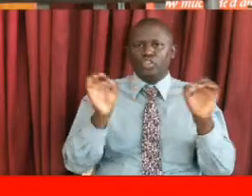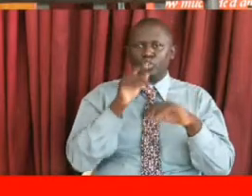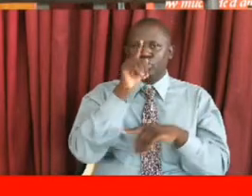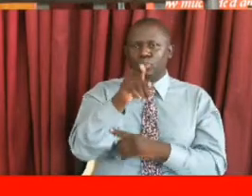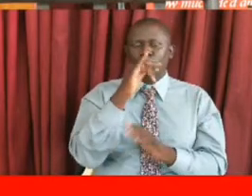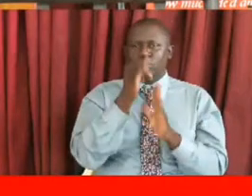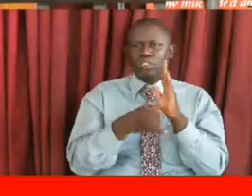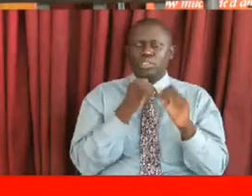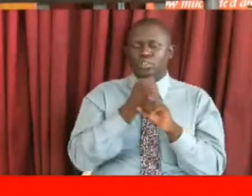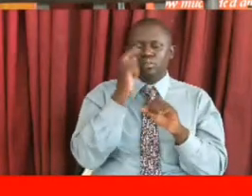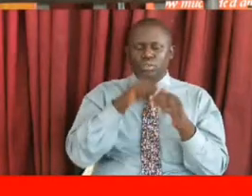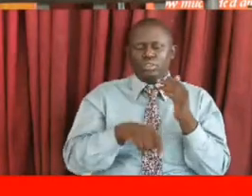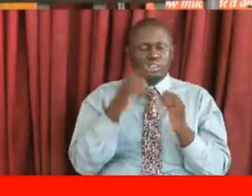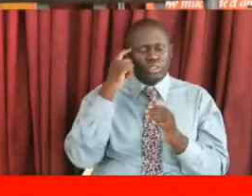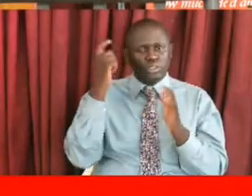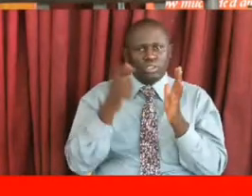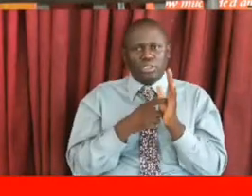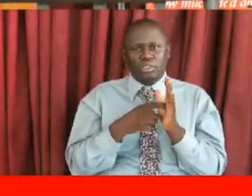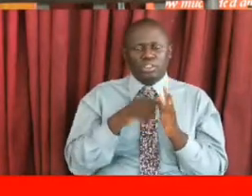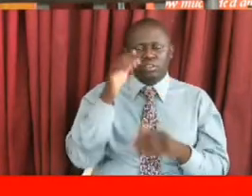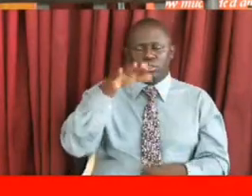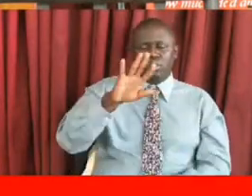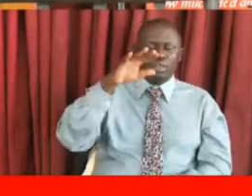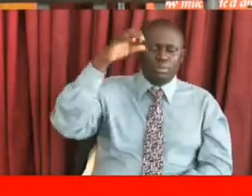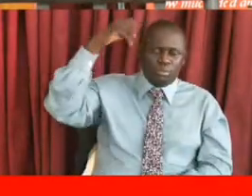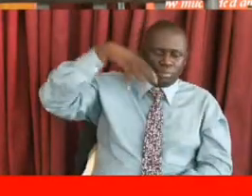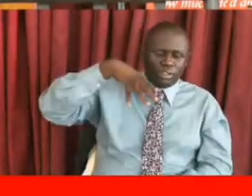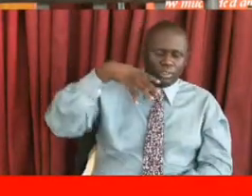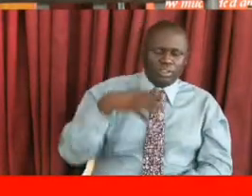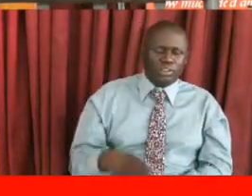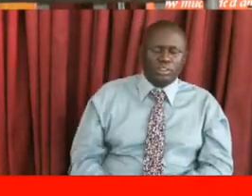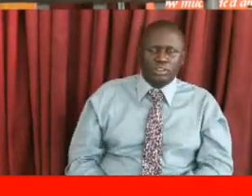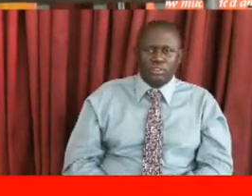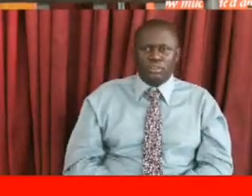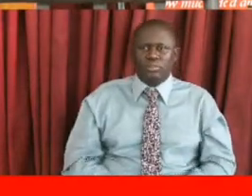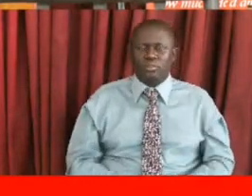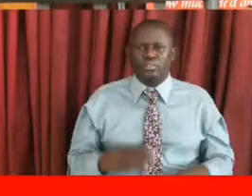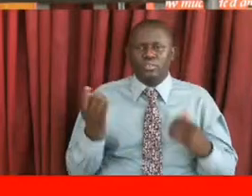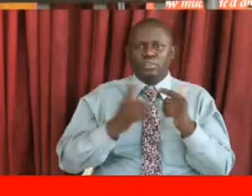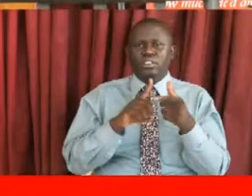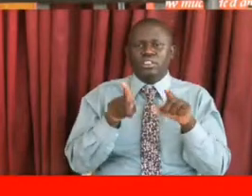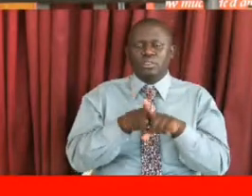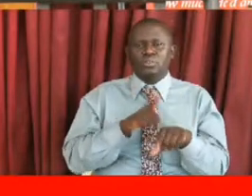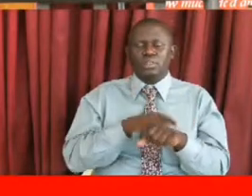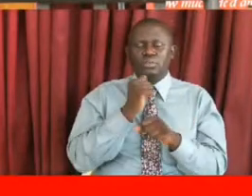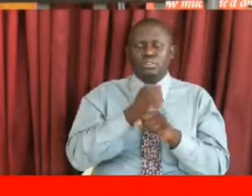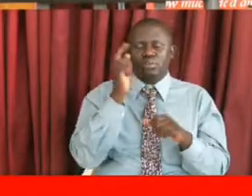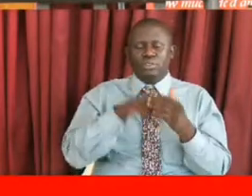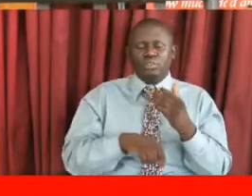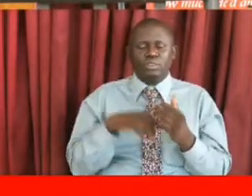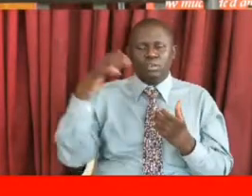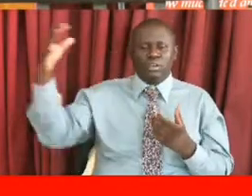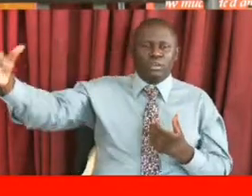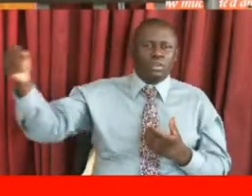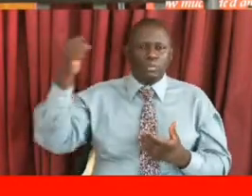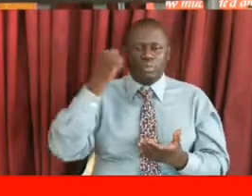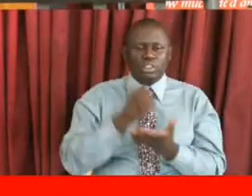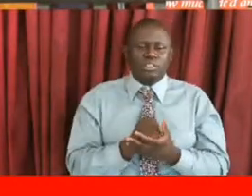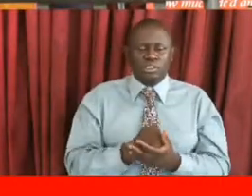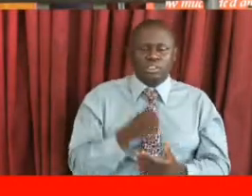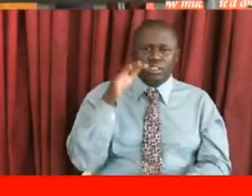the presence take your circumstance and put it in his